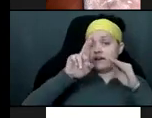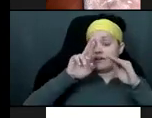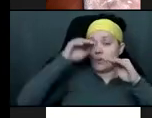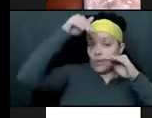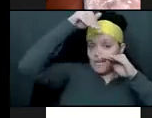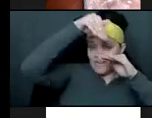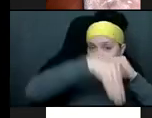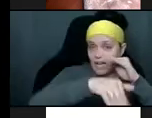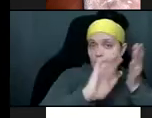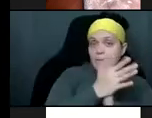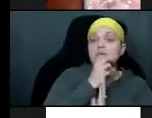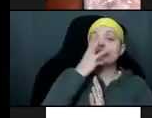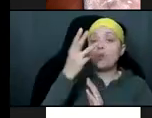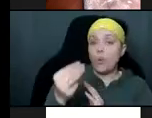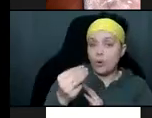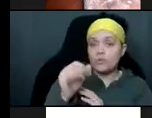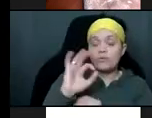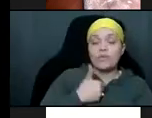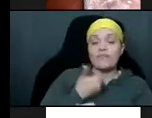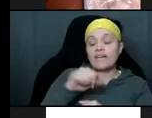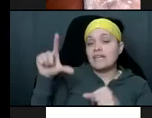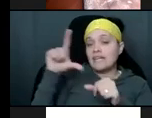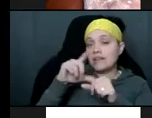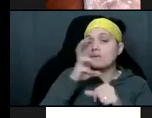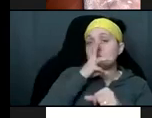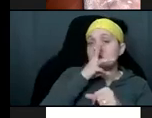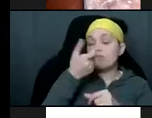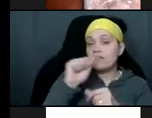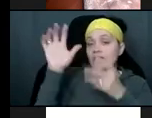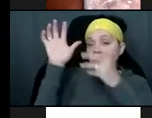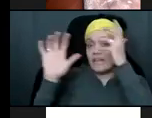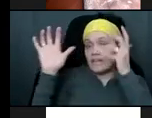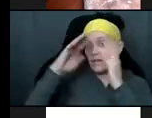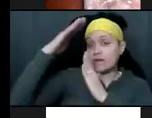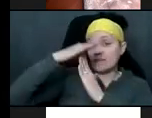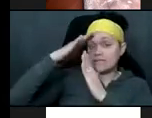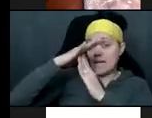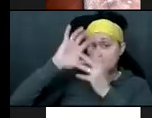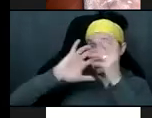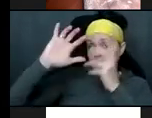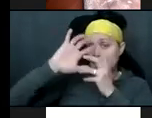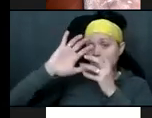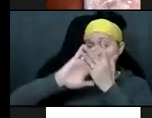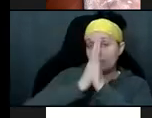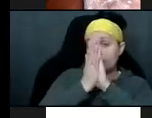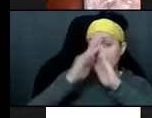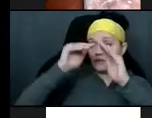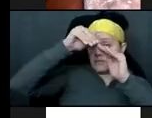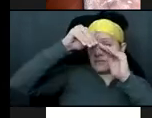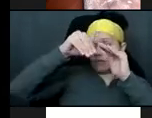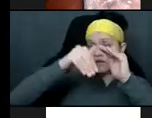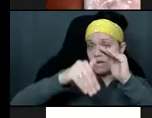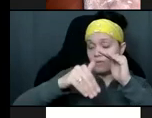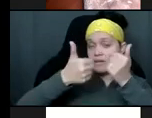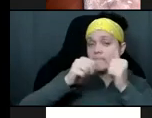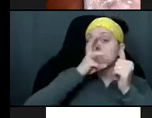warms. So if we have any liquid water, if we have any cloud at the top, it starts to come down and any